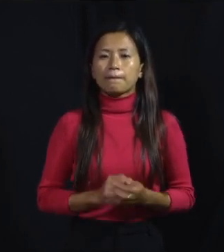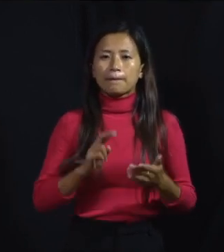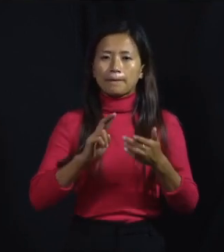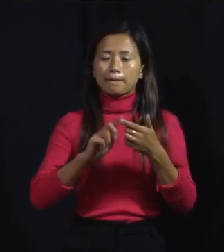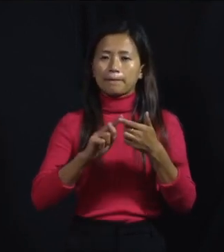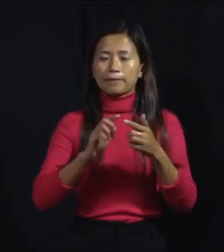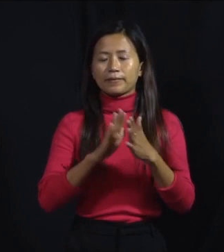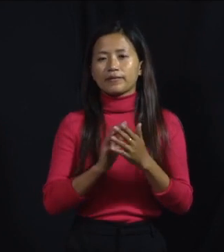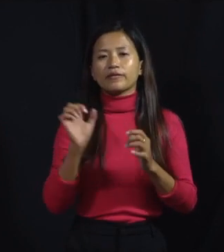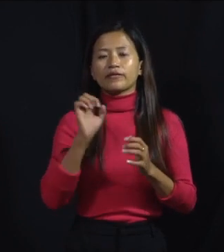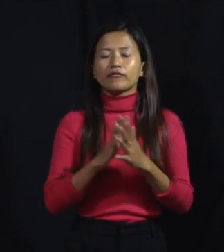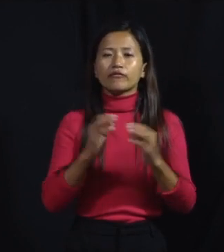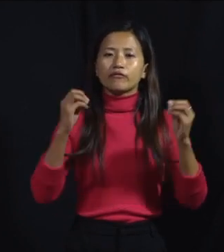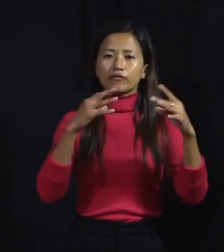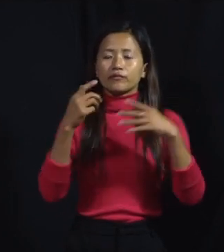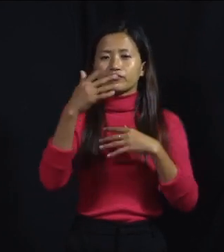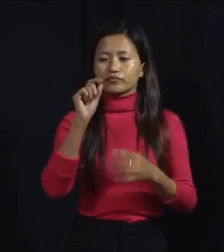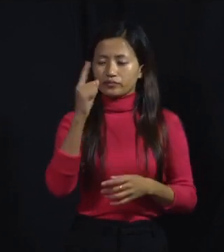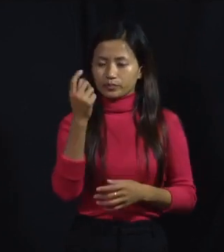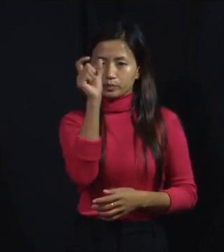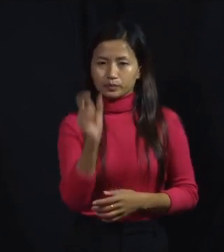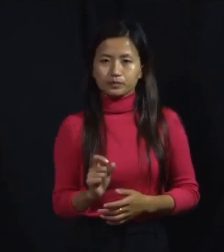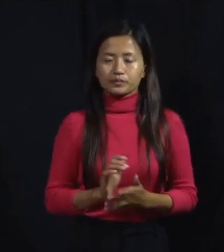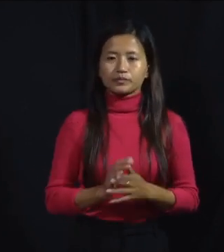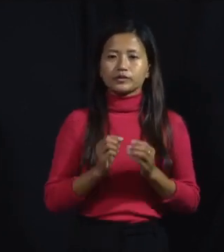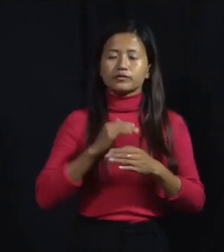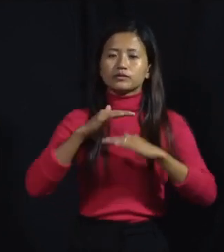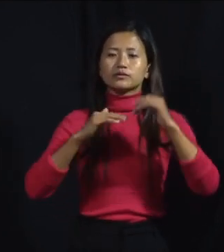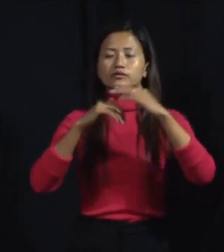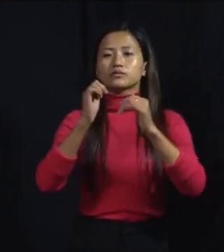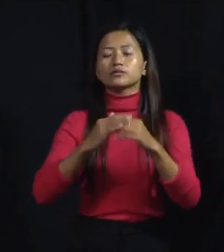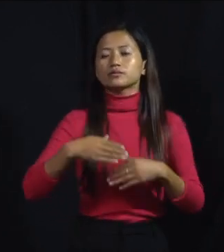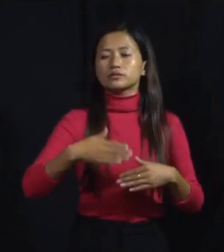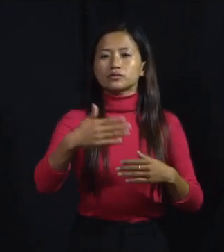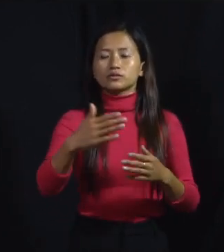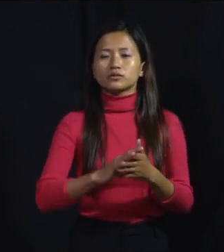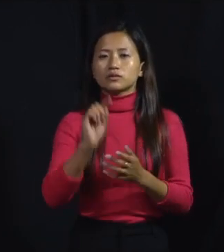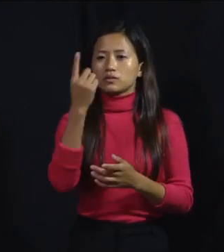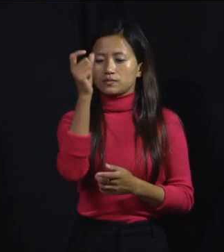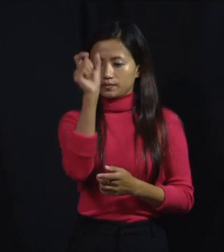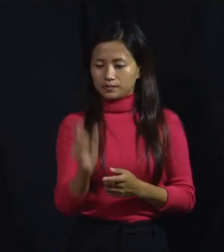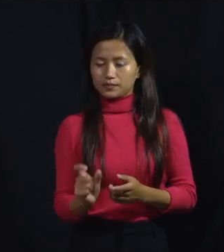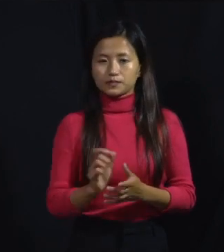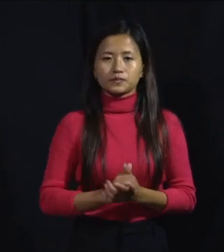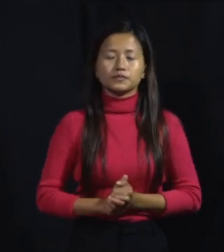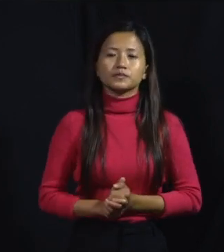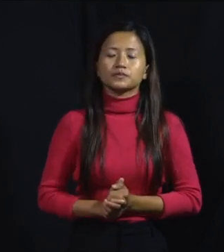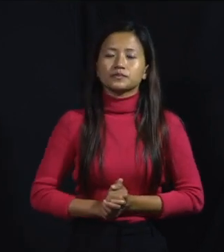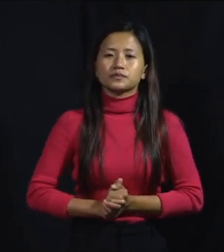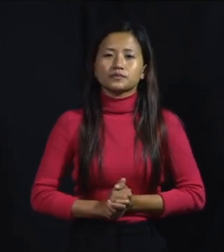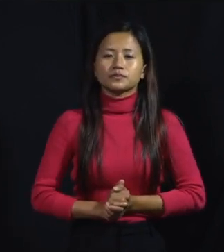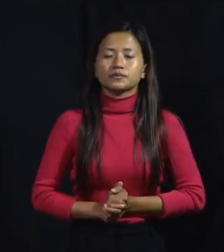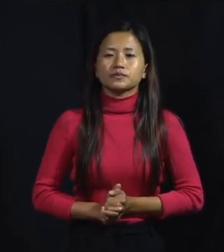very important for the individual, and it helps in the development process of the individual. Okay, and then